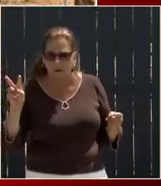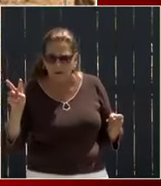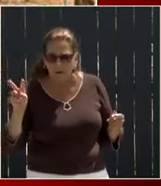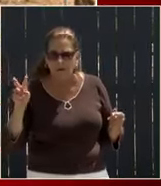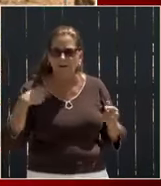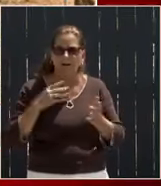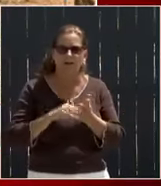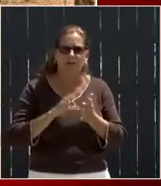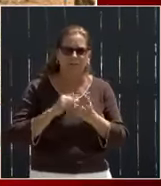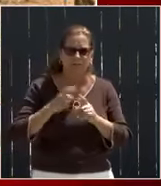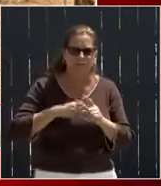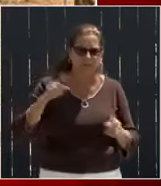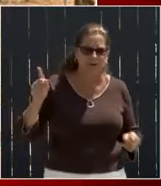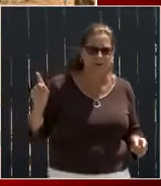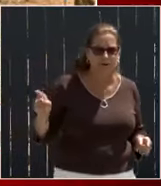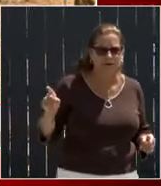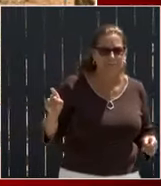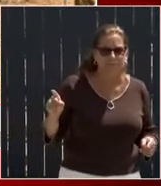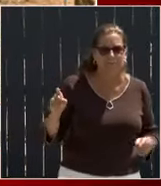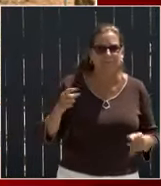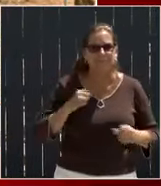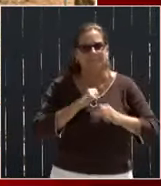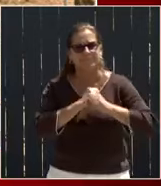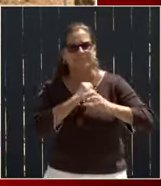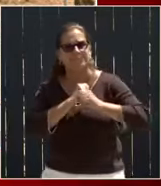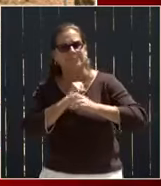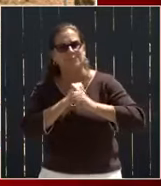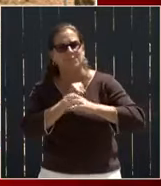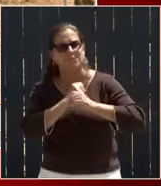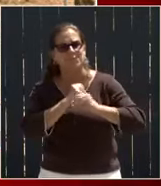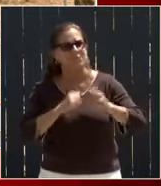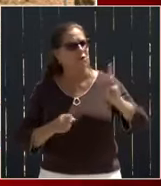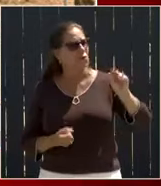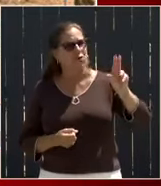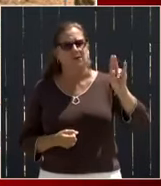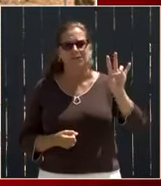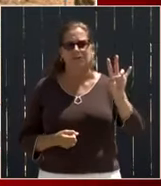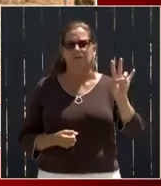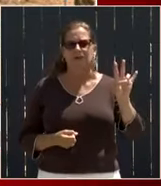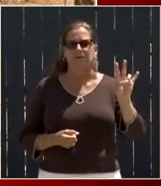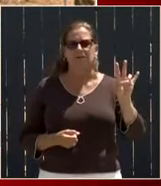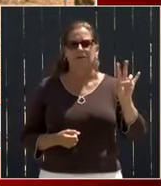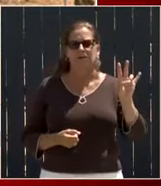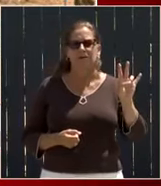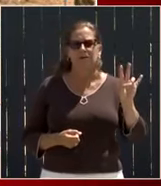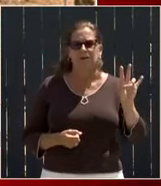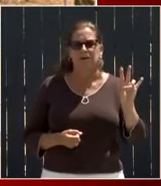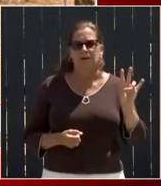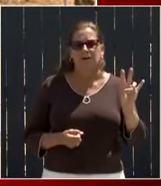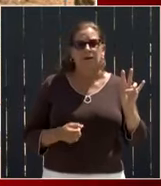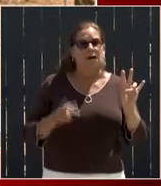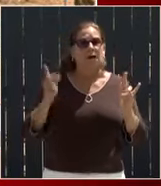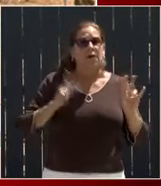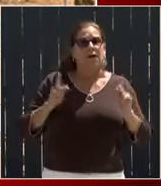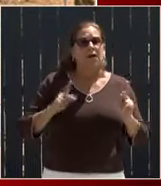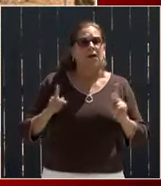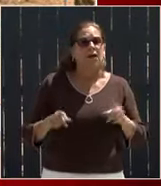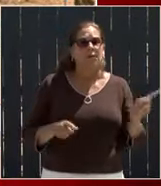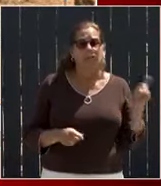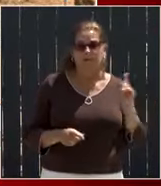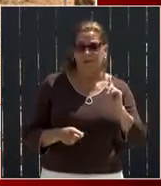started campaigning in Ward 7. What I heard from the residents was